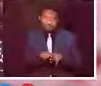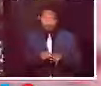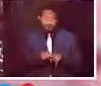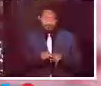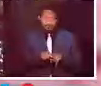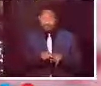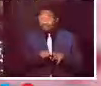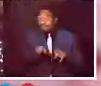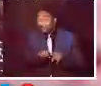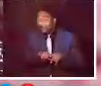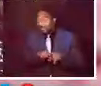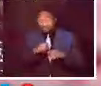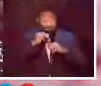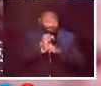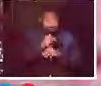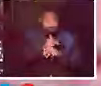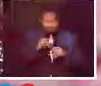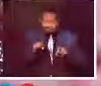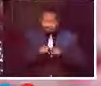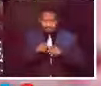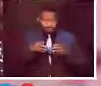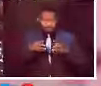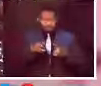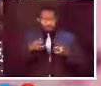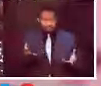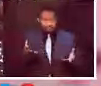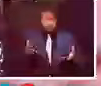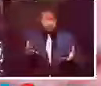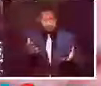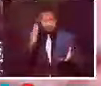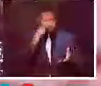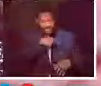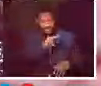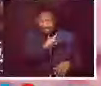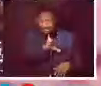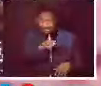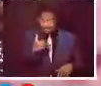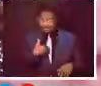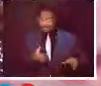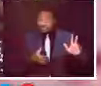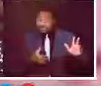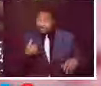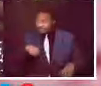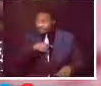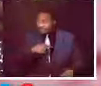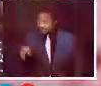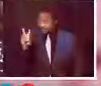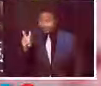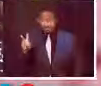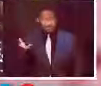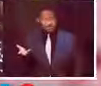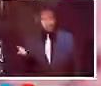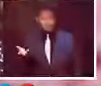same formula, the same precedence. They would get 3, and then we would get 2. How then